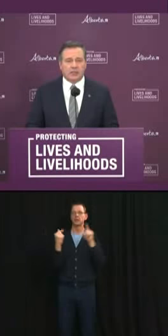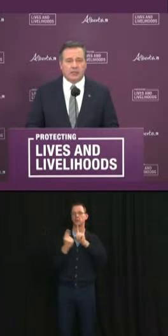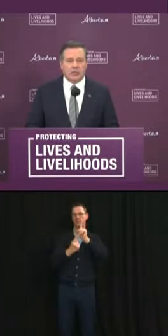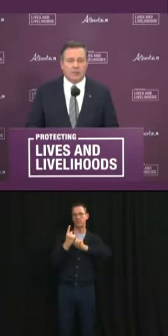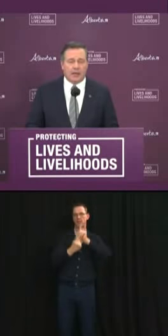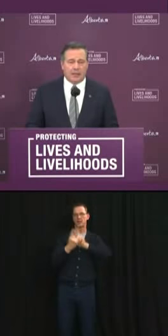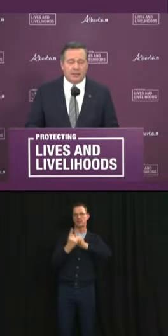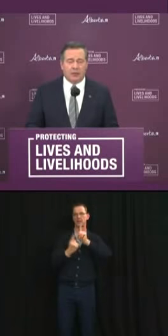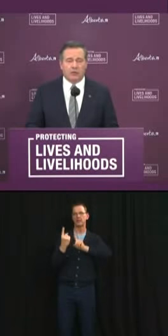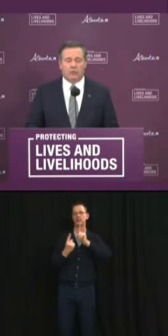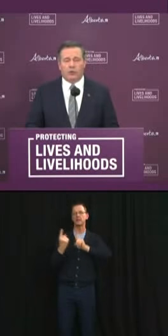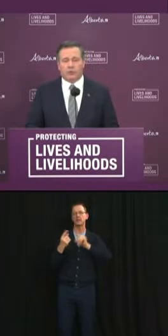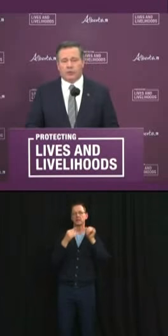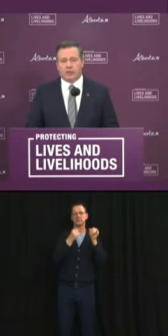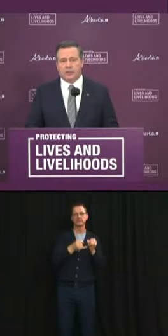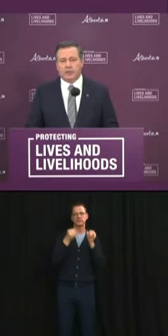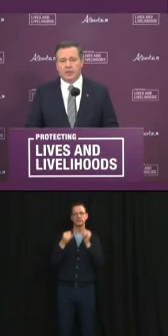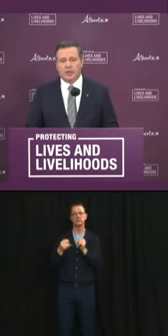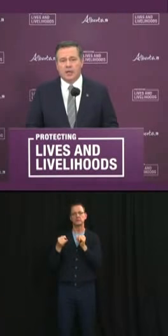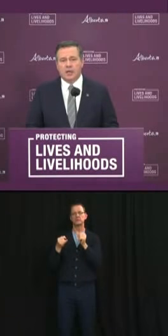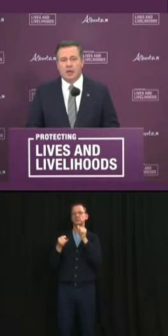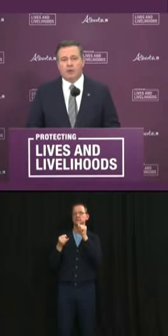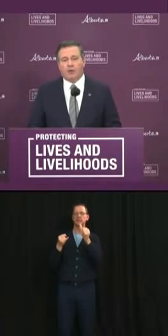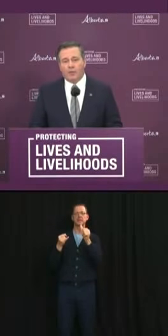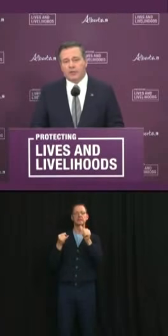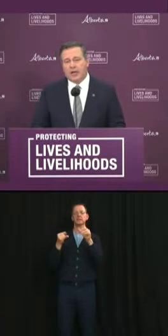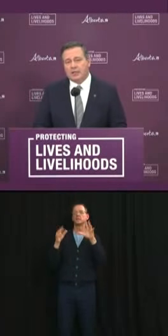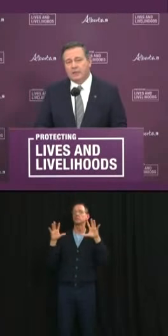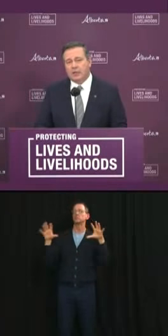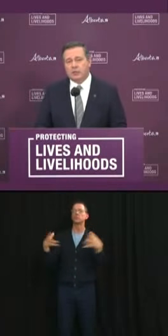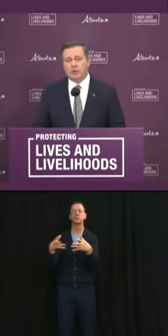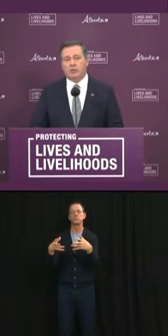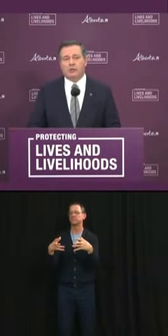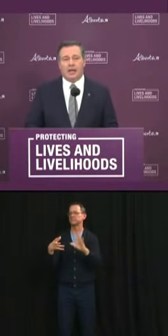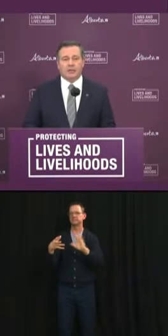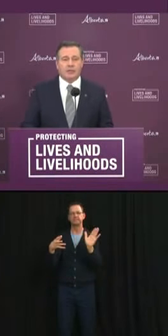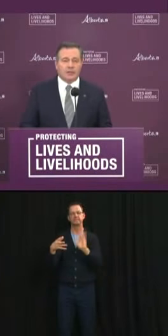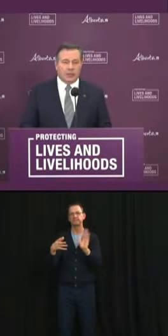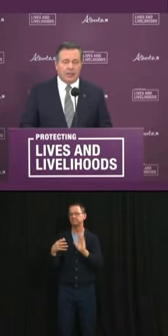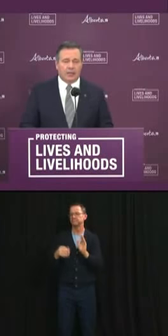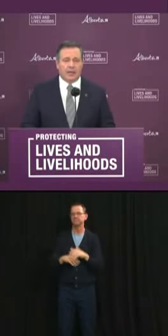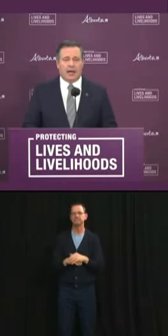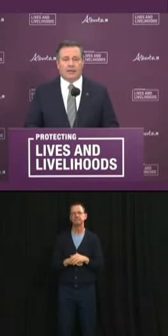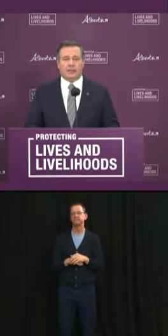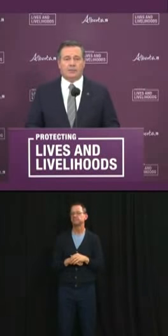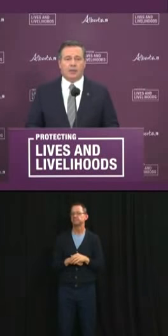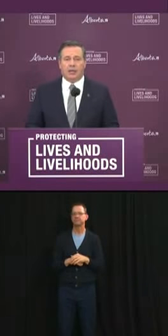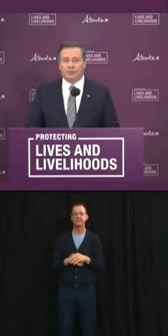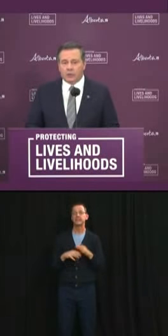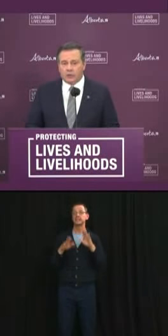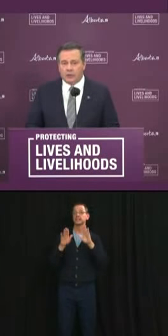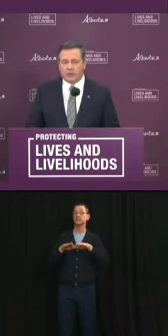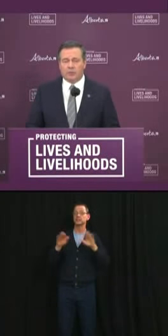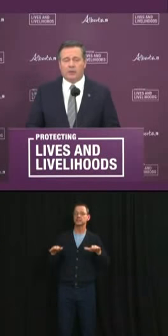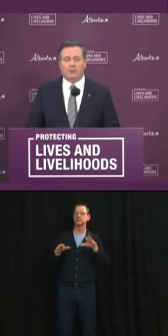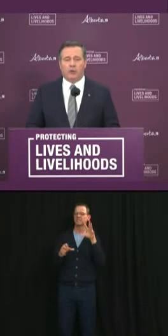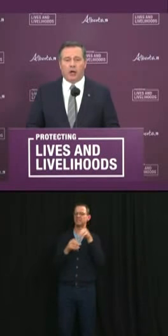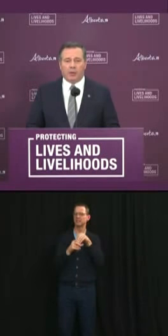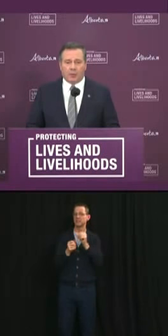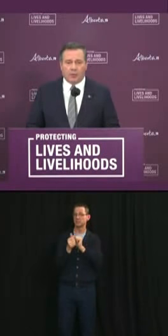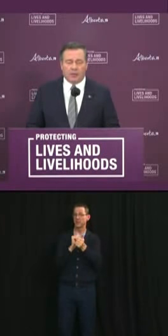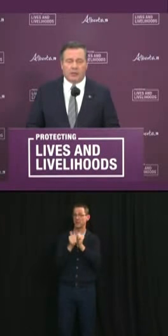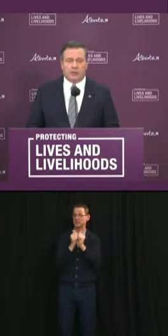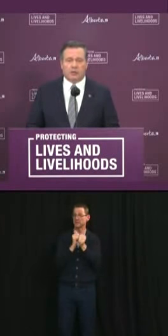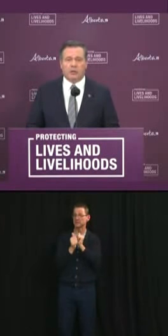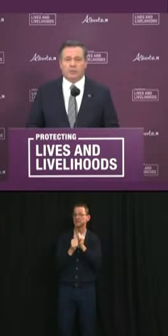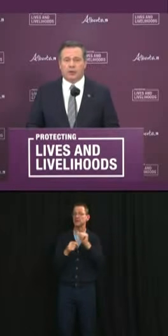practices and conditioning may continue with restrictions. Performance activities, which include dancing, singing, acting, and playing a musical instrument, will not